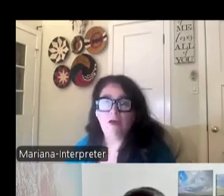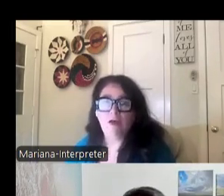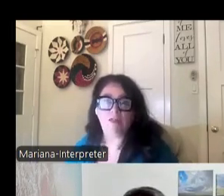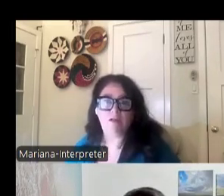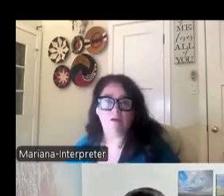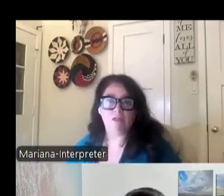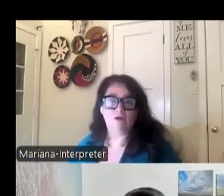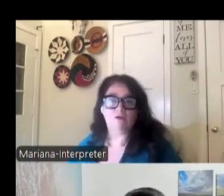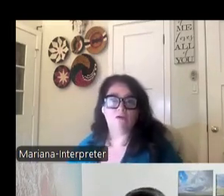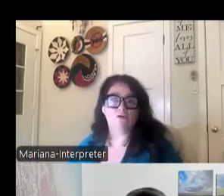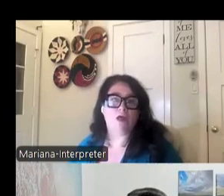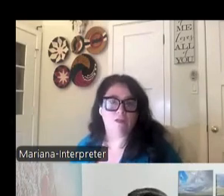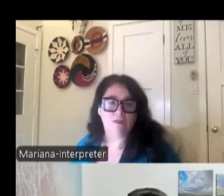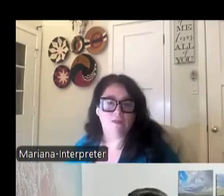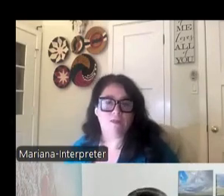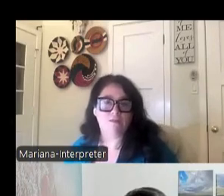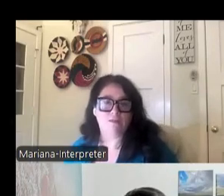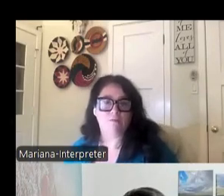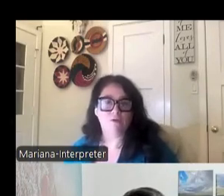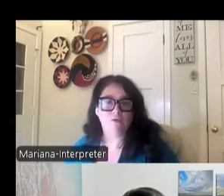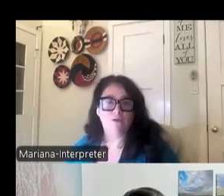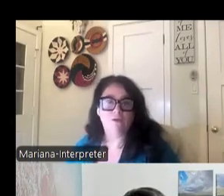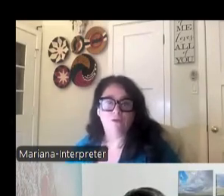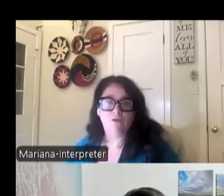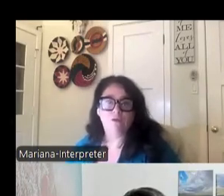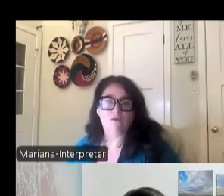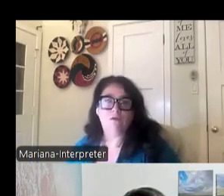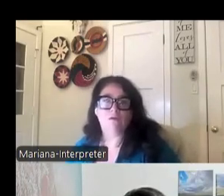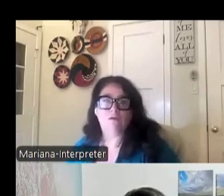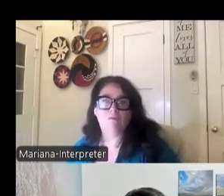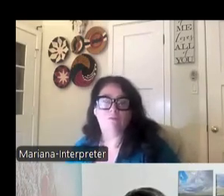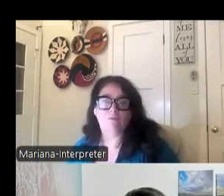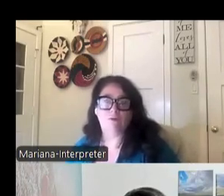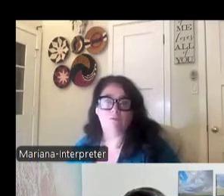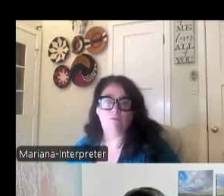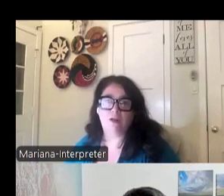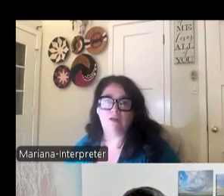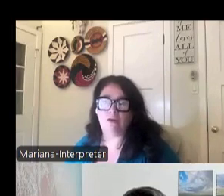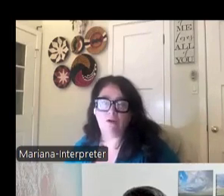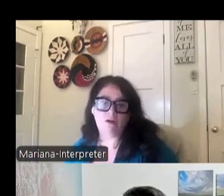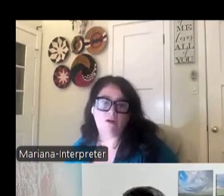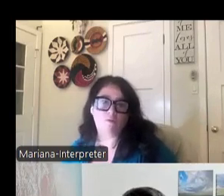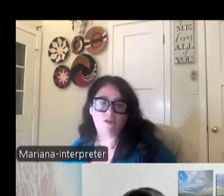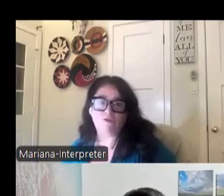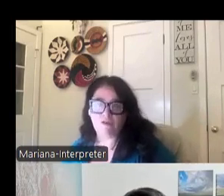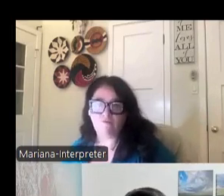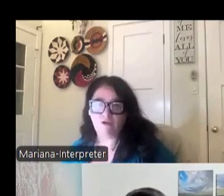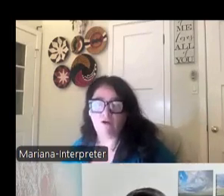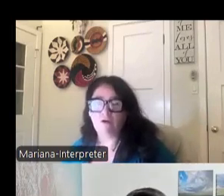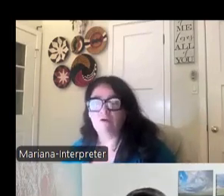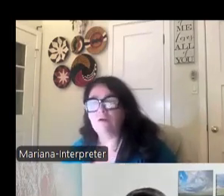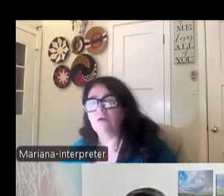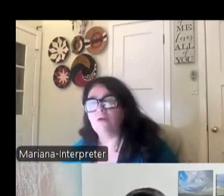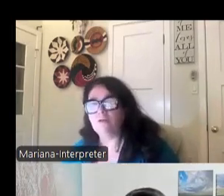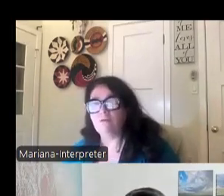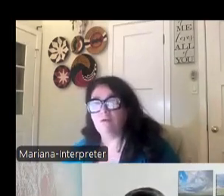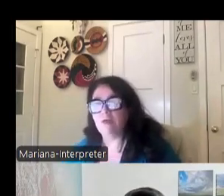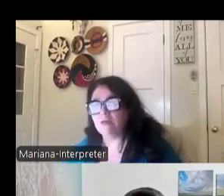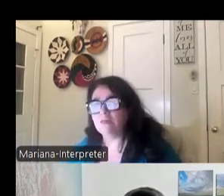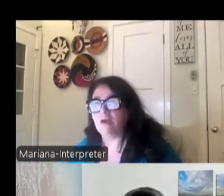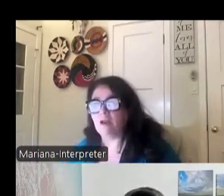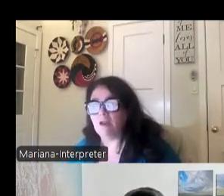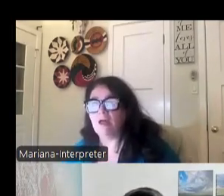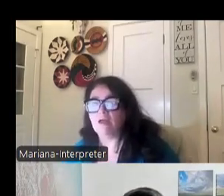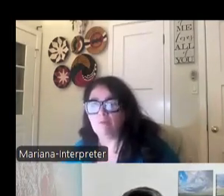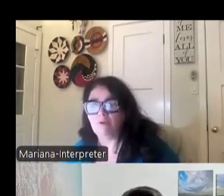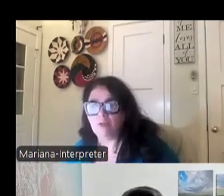but let's make that assumption just for a sake of scientific argument for a moment. Even in that hypothetical reality, where relative